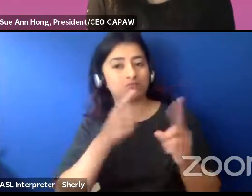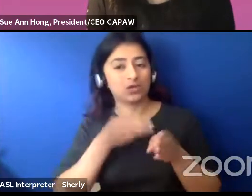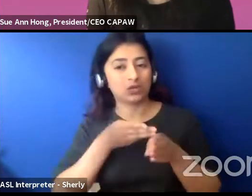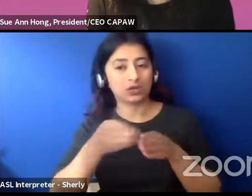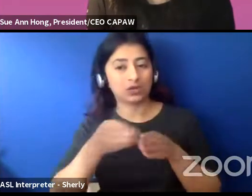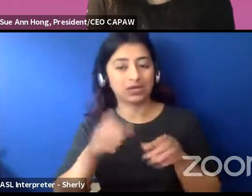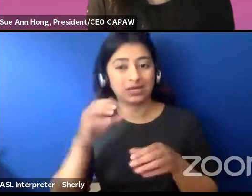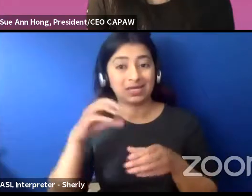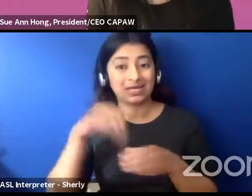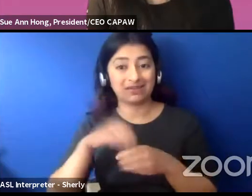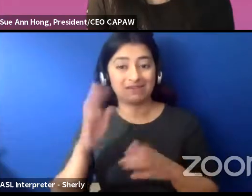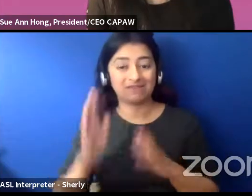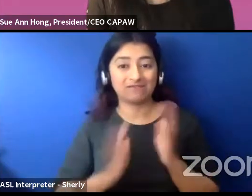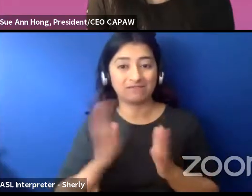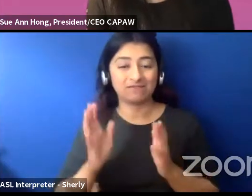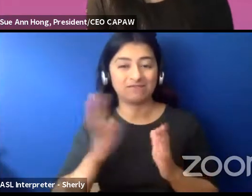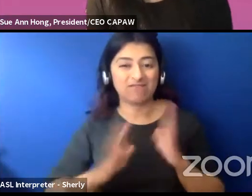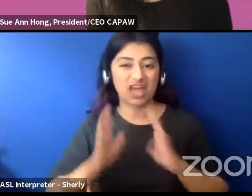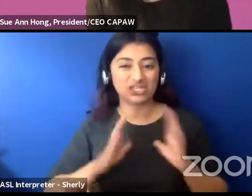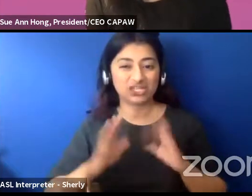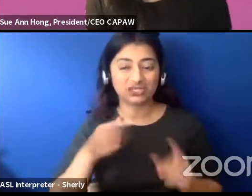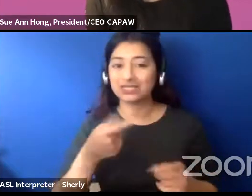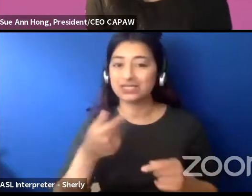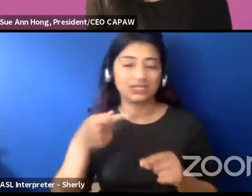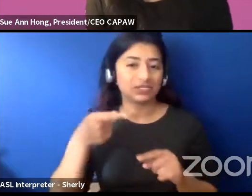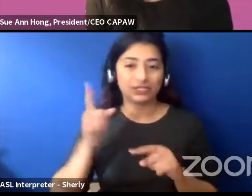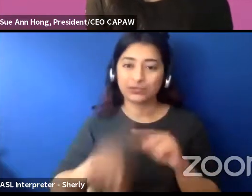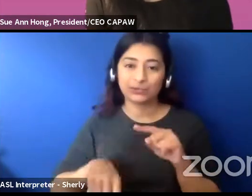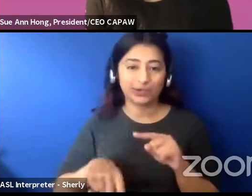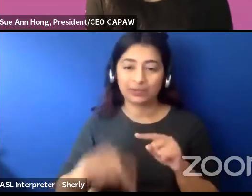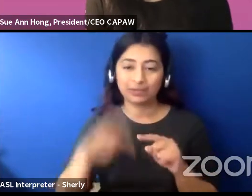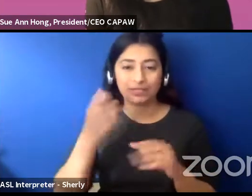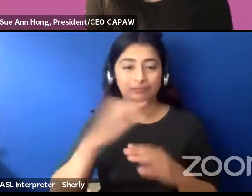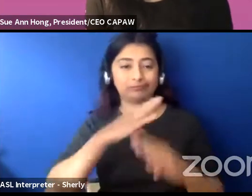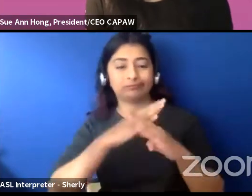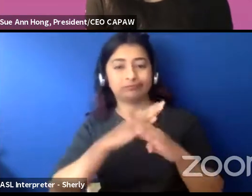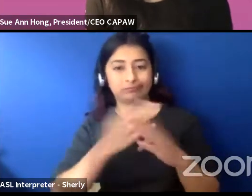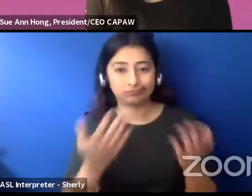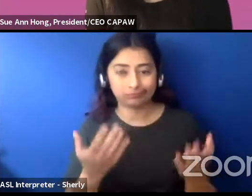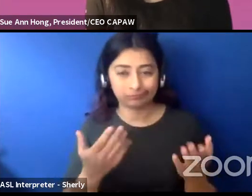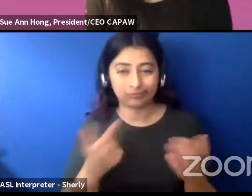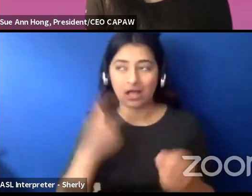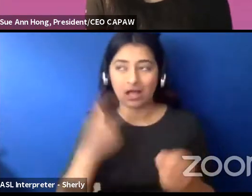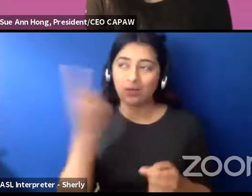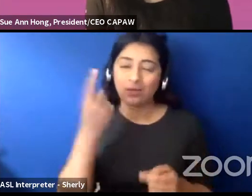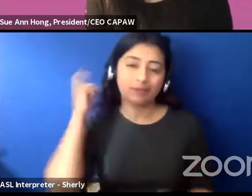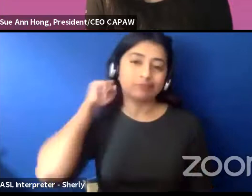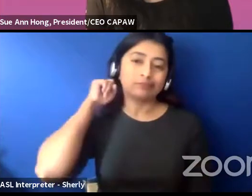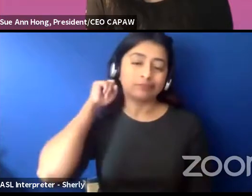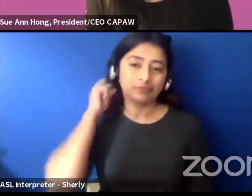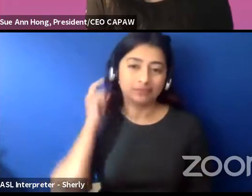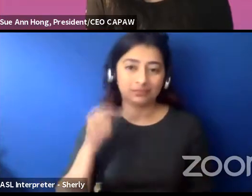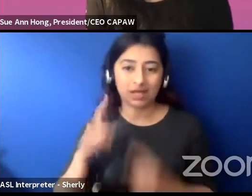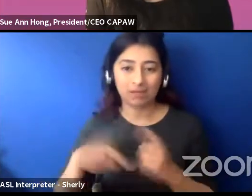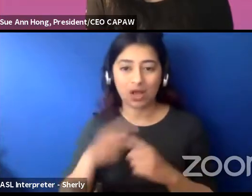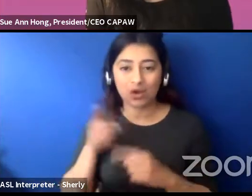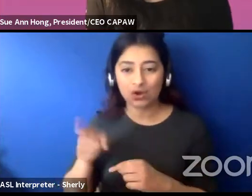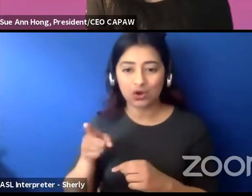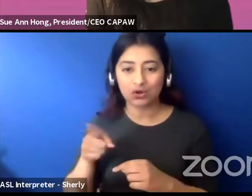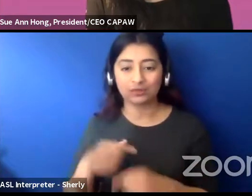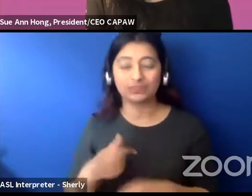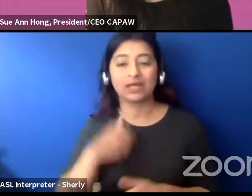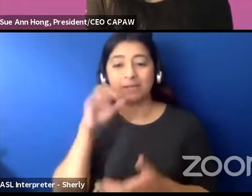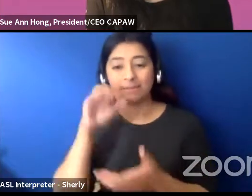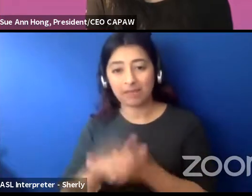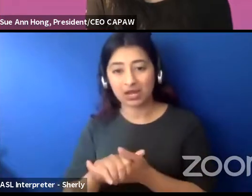woman, was not able to. So I always think about her, and I take her into every space that I enter. So I am been married